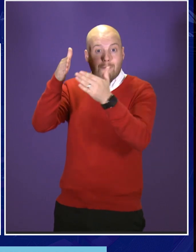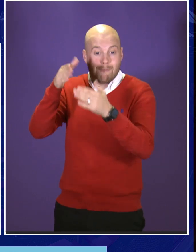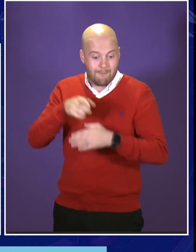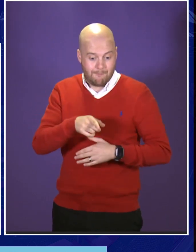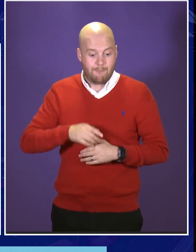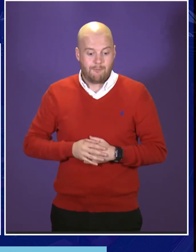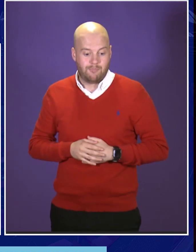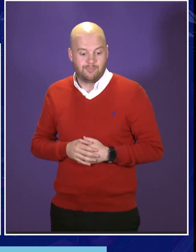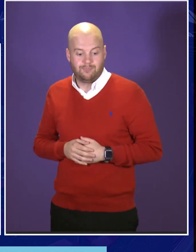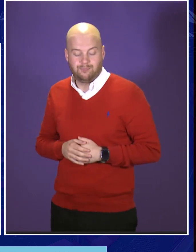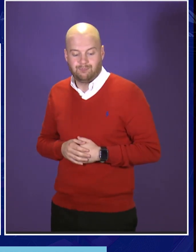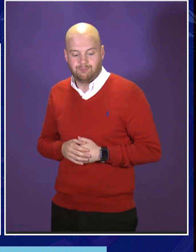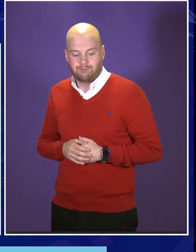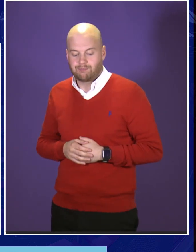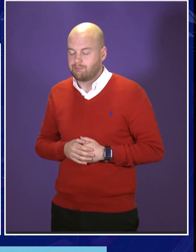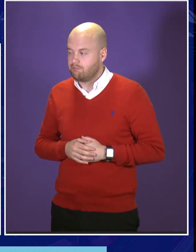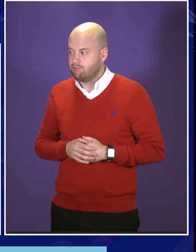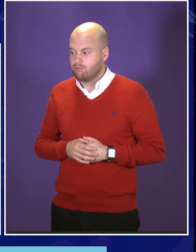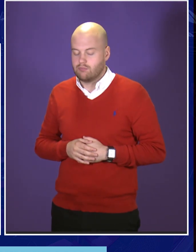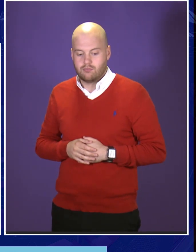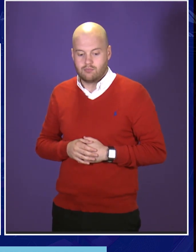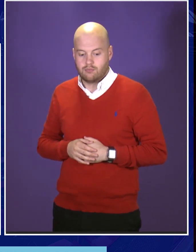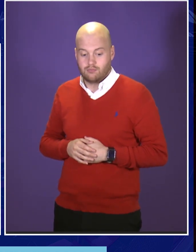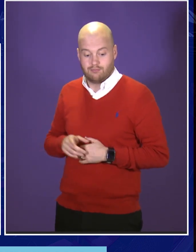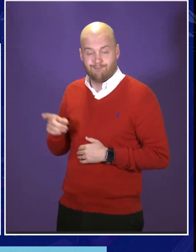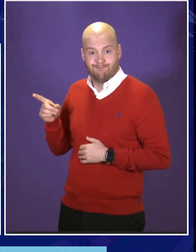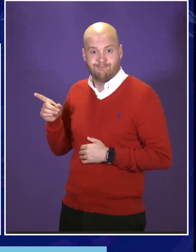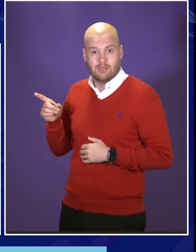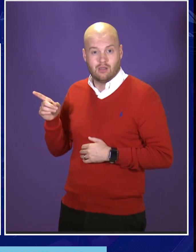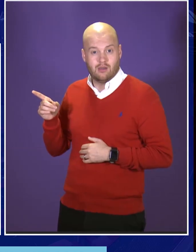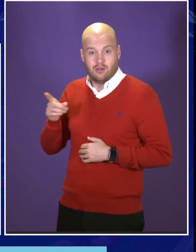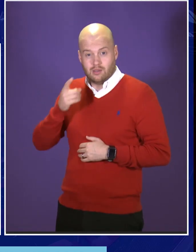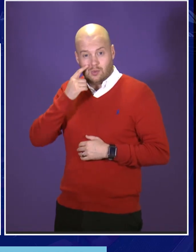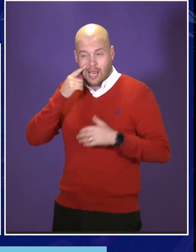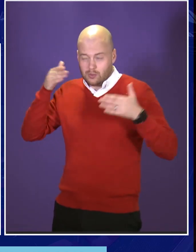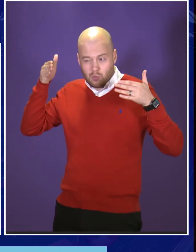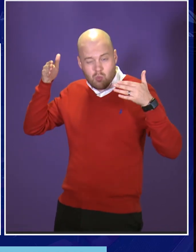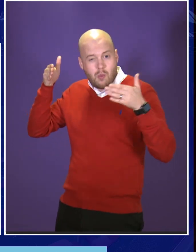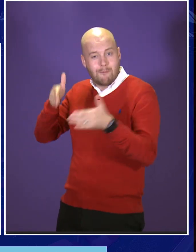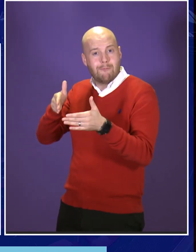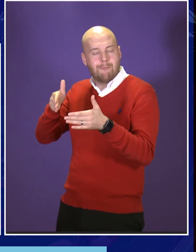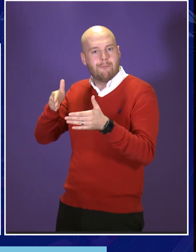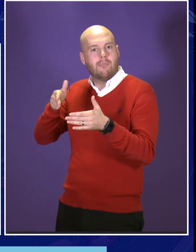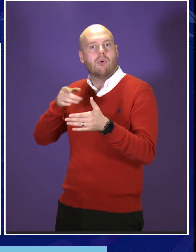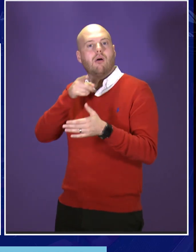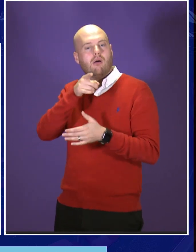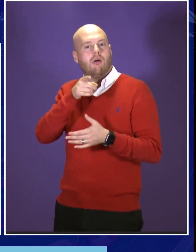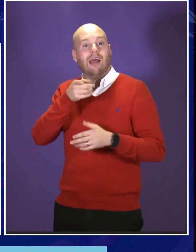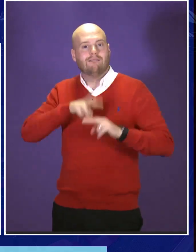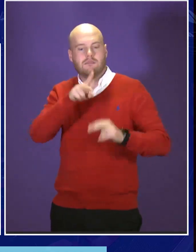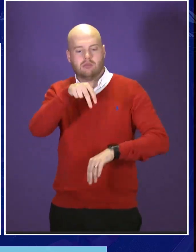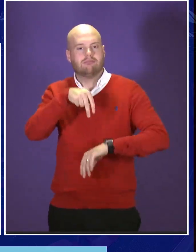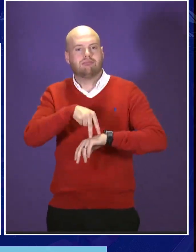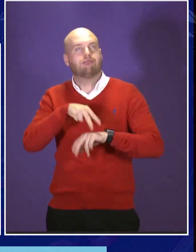at this, I mean, you can be an artist, you can be whatever, but it gives you a very different sense. These are the mosaics that have